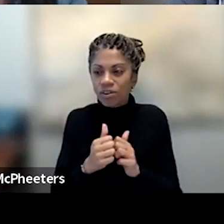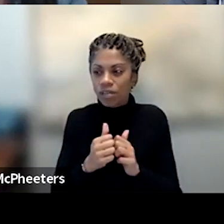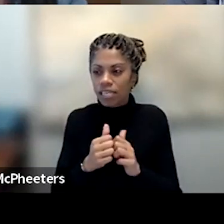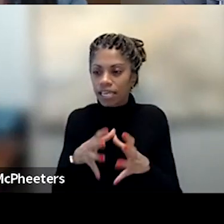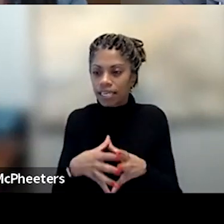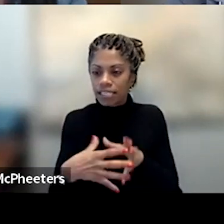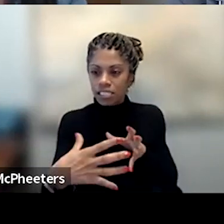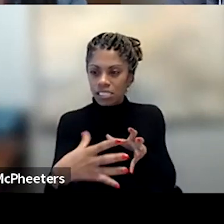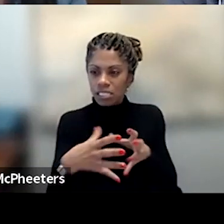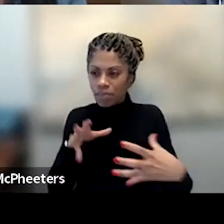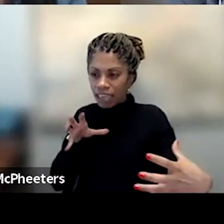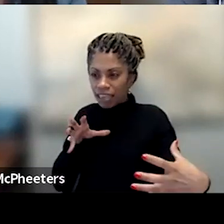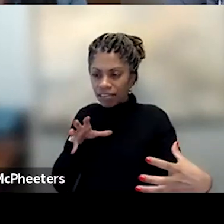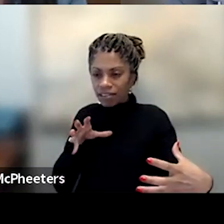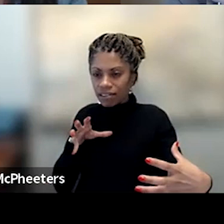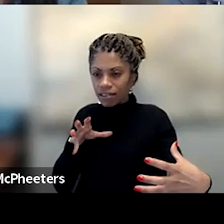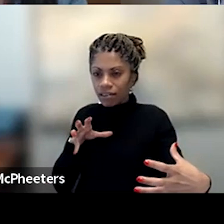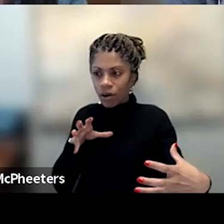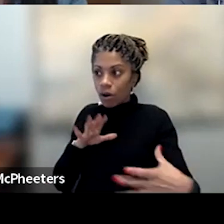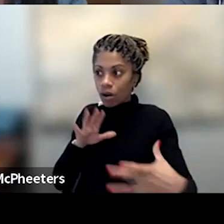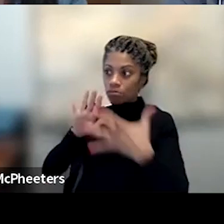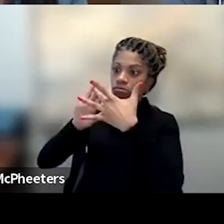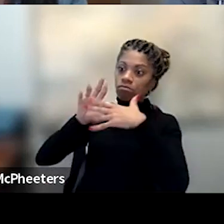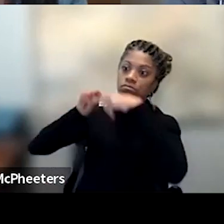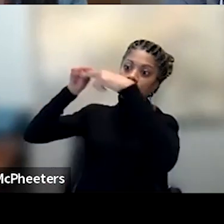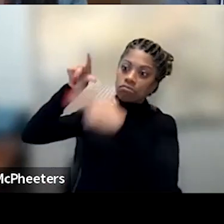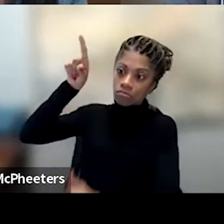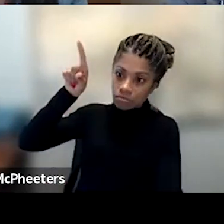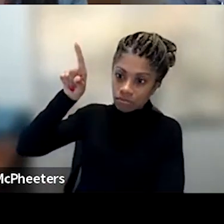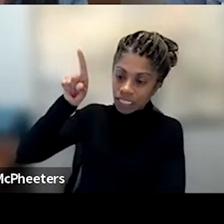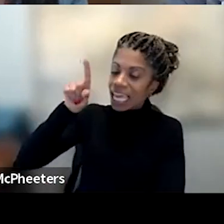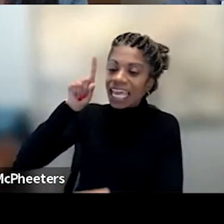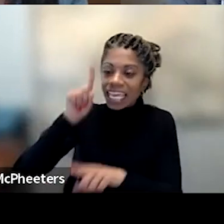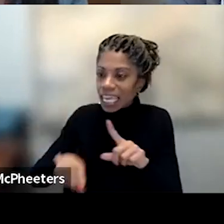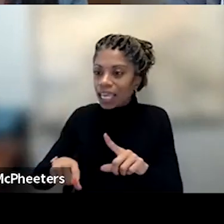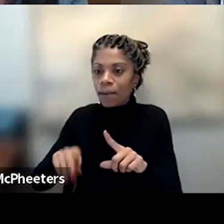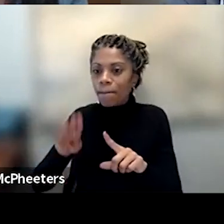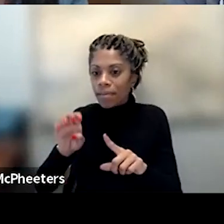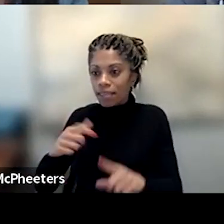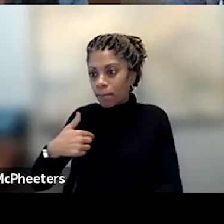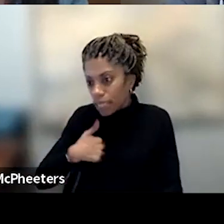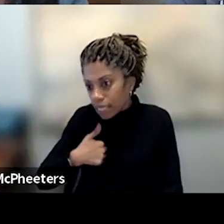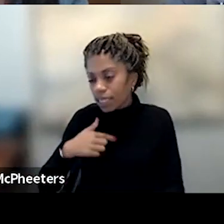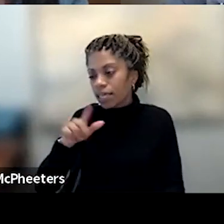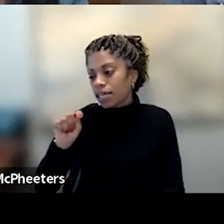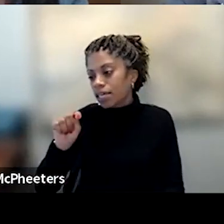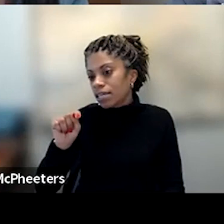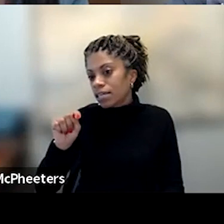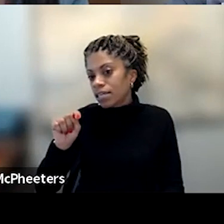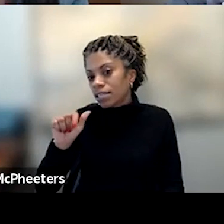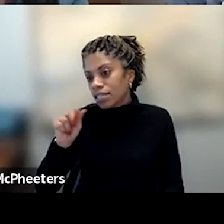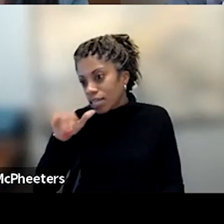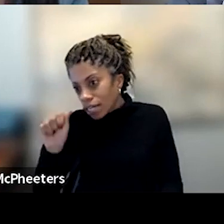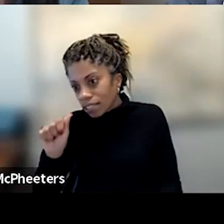it can't always be like the people of color, the Kaniquas, the Tanyas, the Bryans. Like, we need the CEOs,